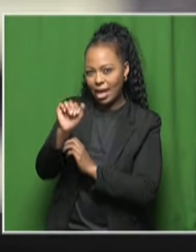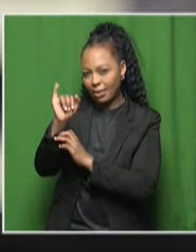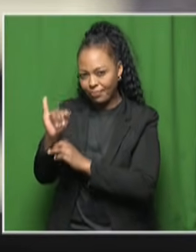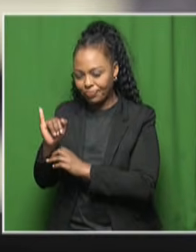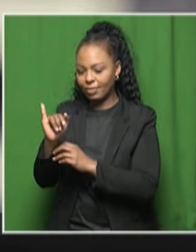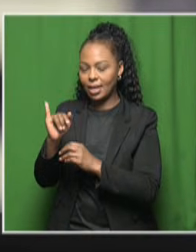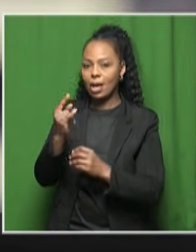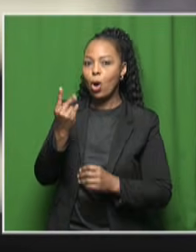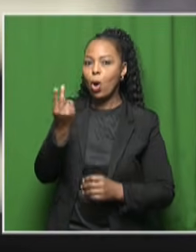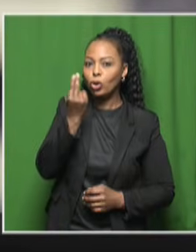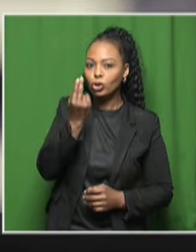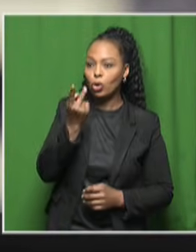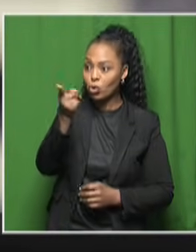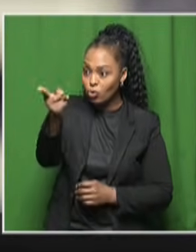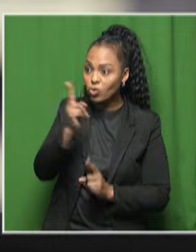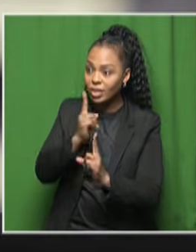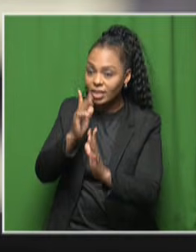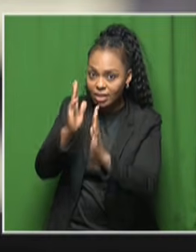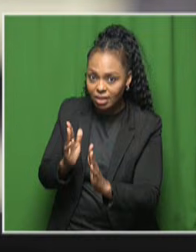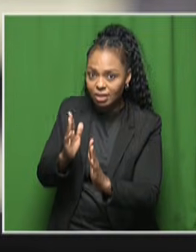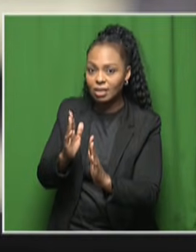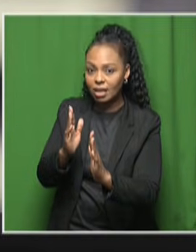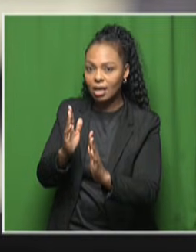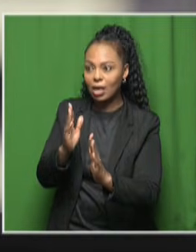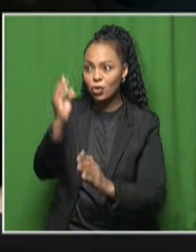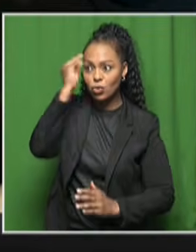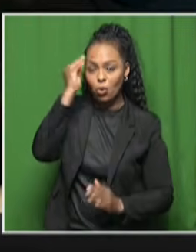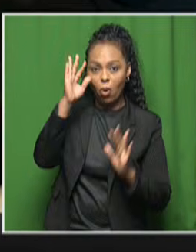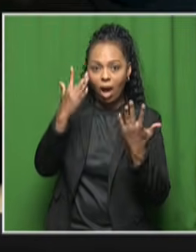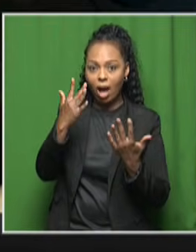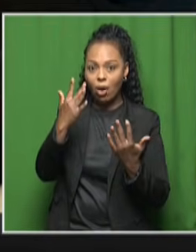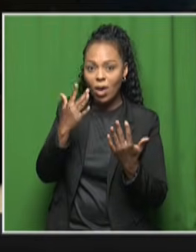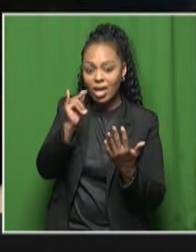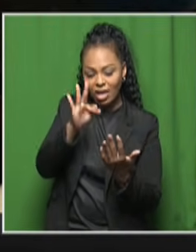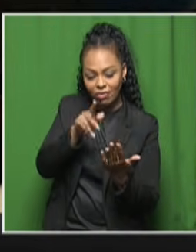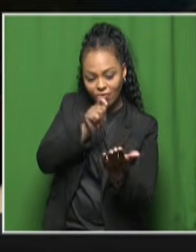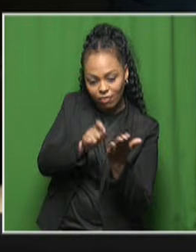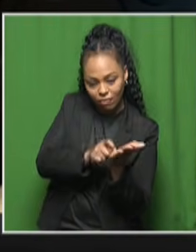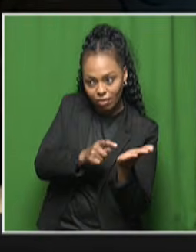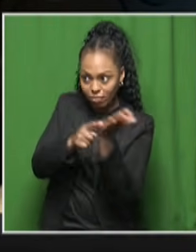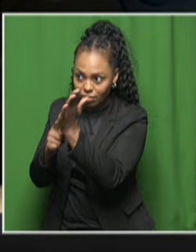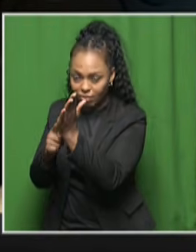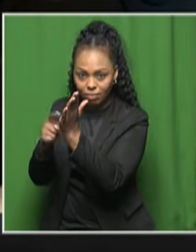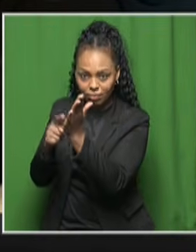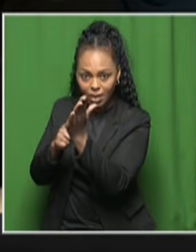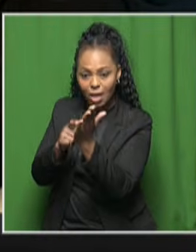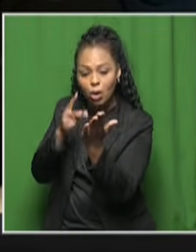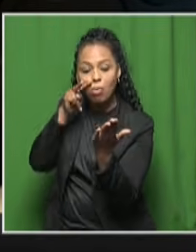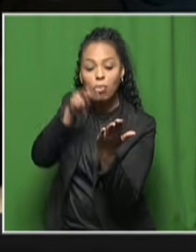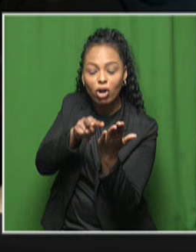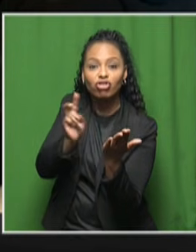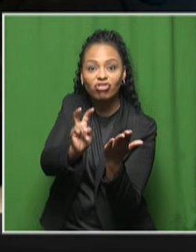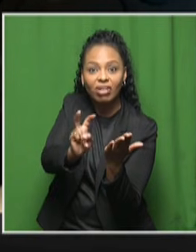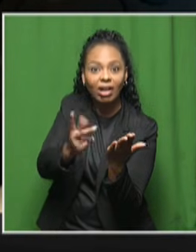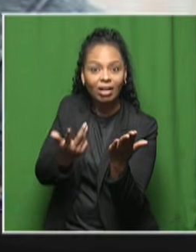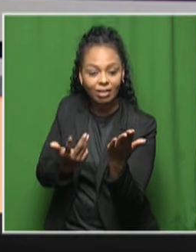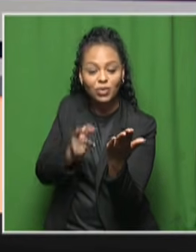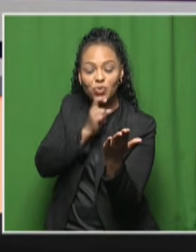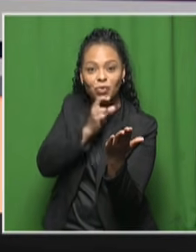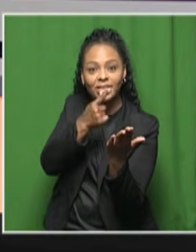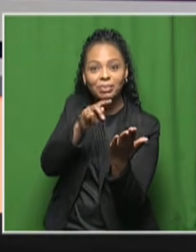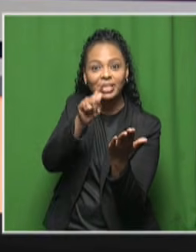teacher, how do you know that one, a learner has used ChatGPT? Two, to what extent they have done this? And